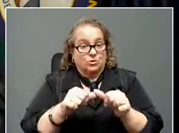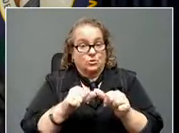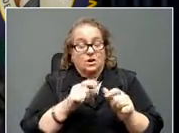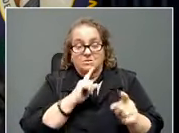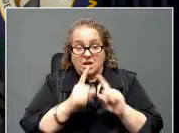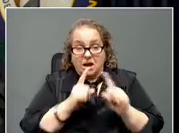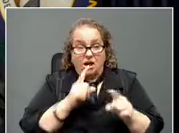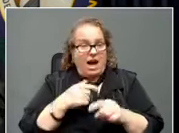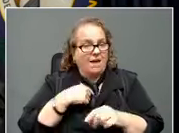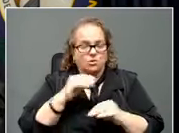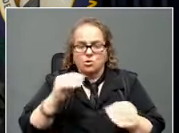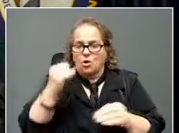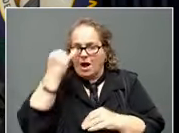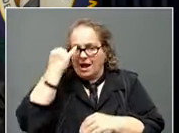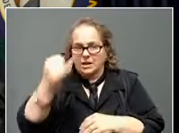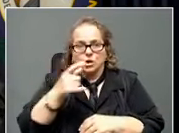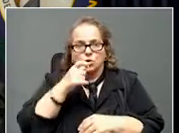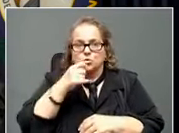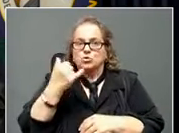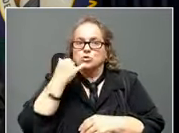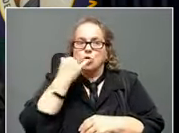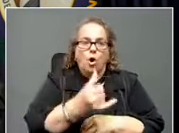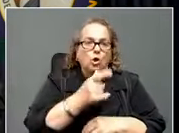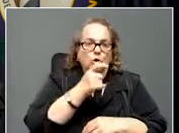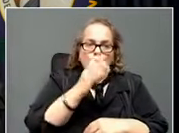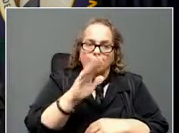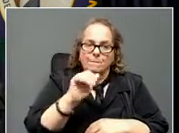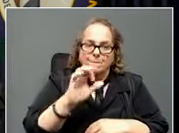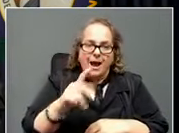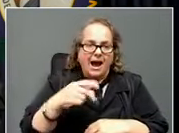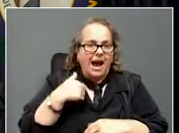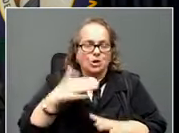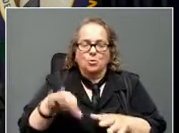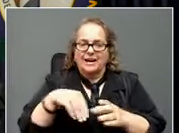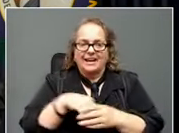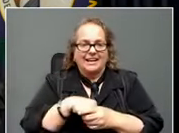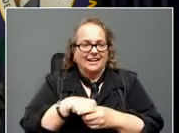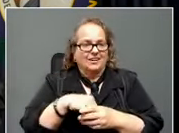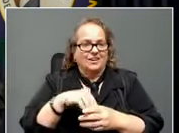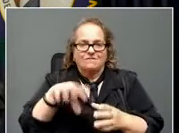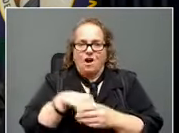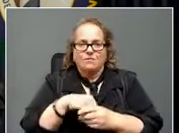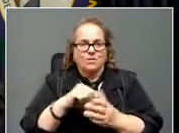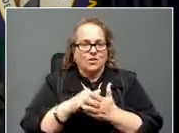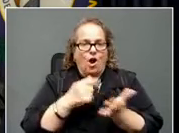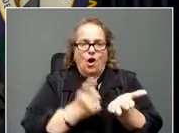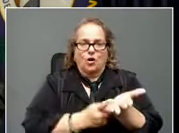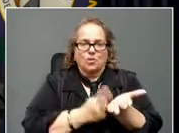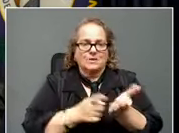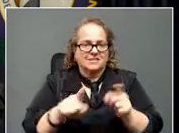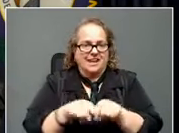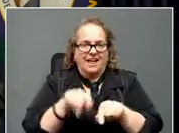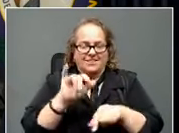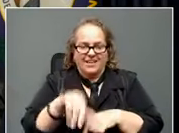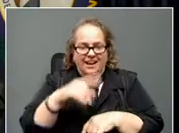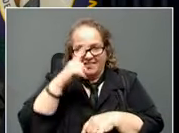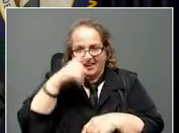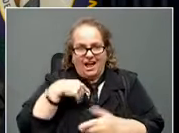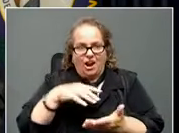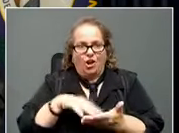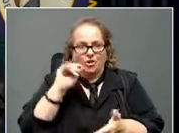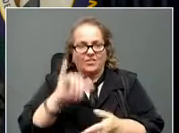idea about who's returning whose phone calls. I try not to get in arguments like that. I think I tried to learn that in my teen and college